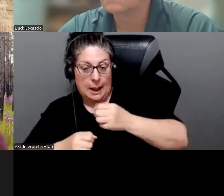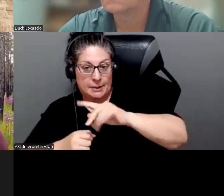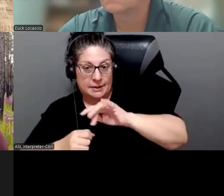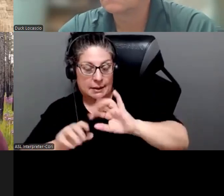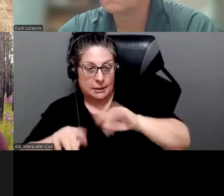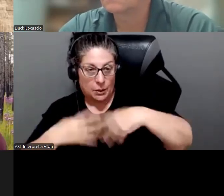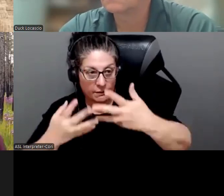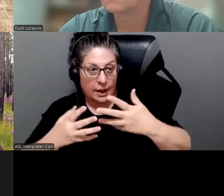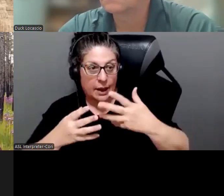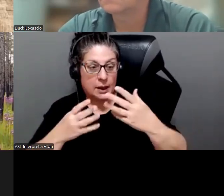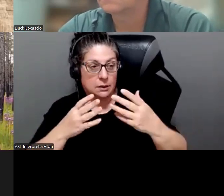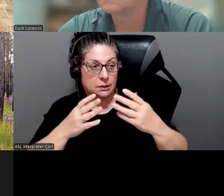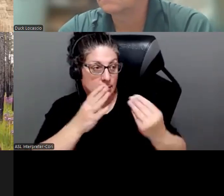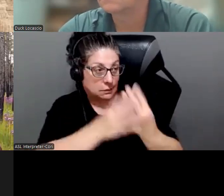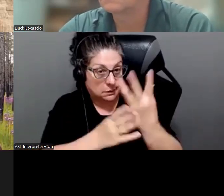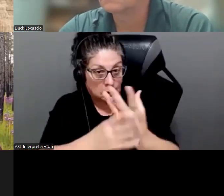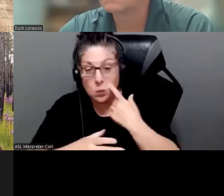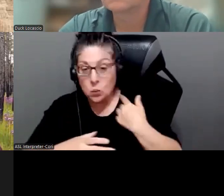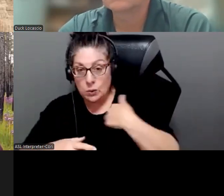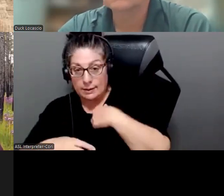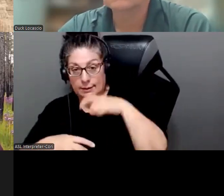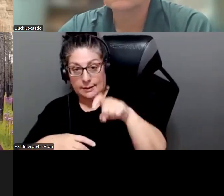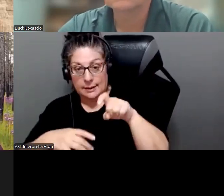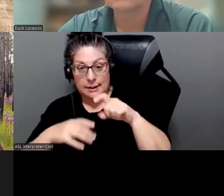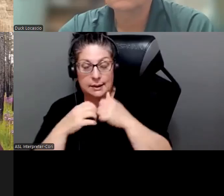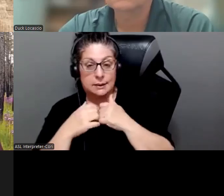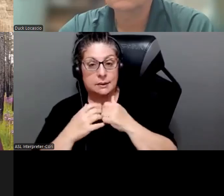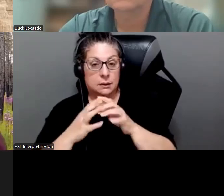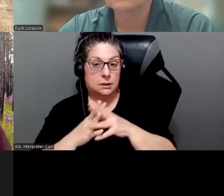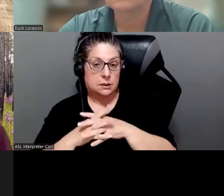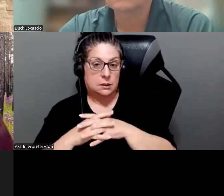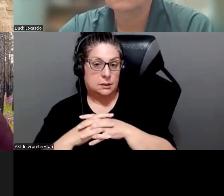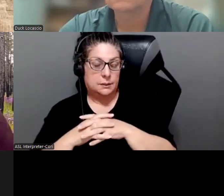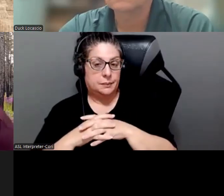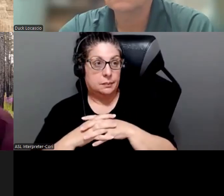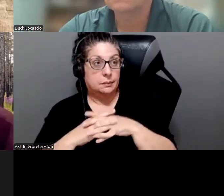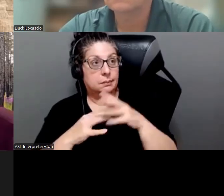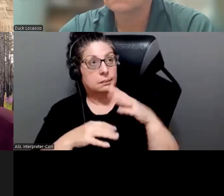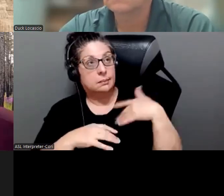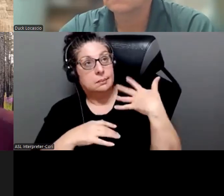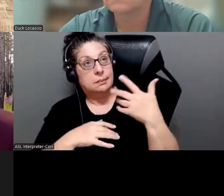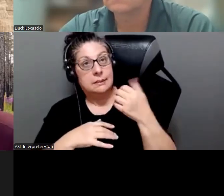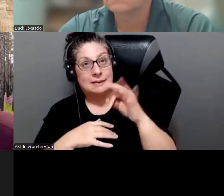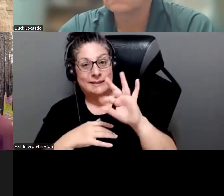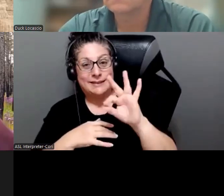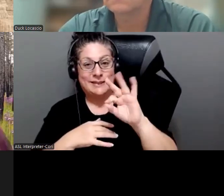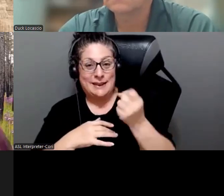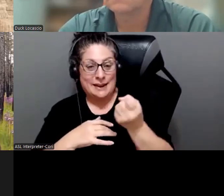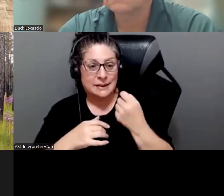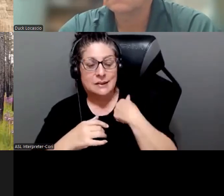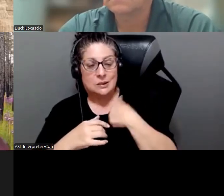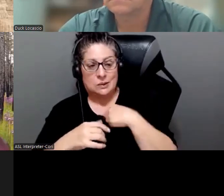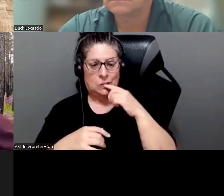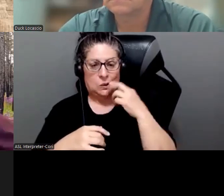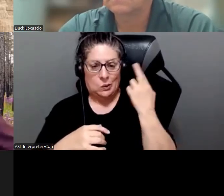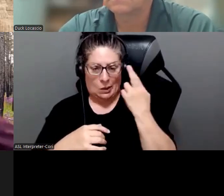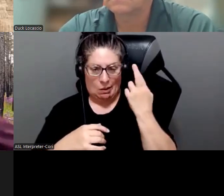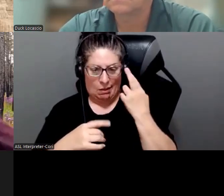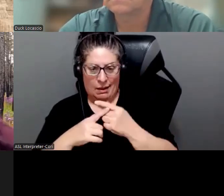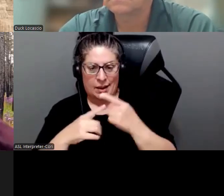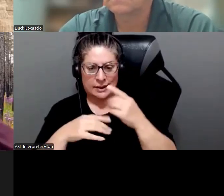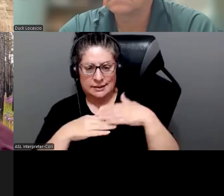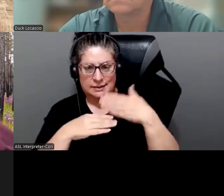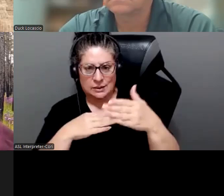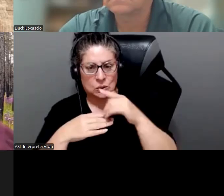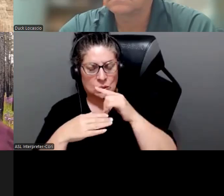needed. And in the early 90s, came to realize Duck's predecessor was managing